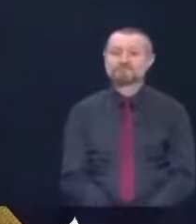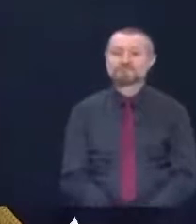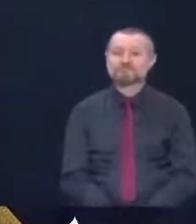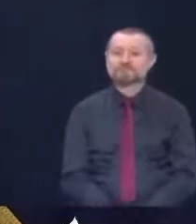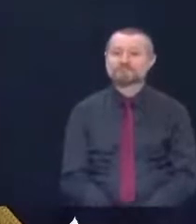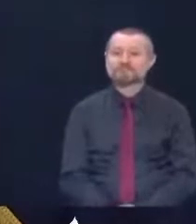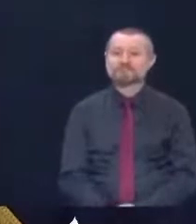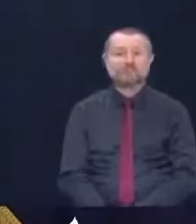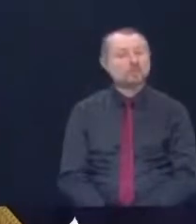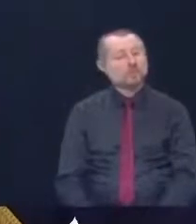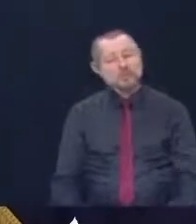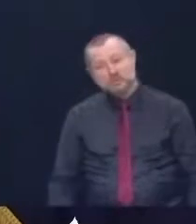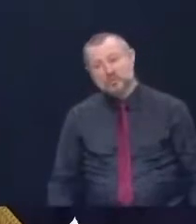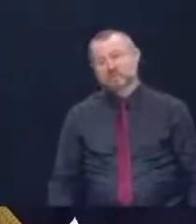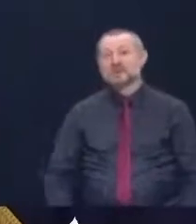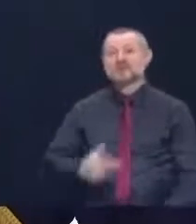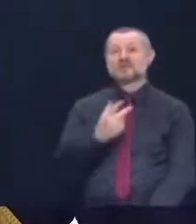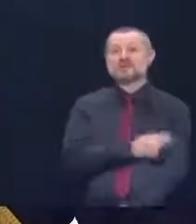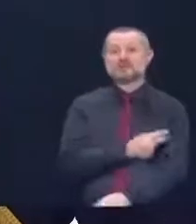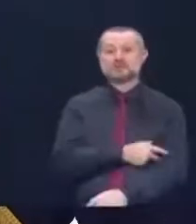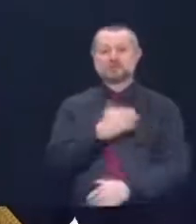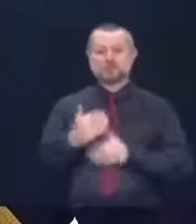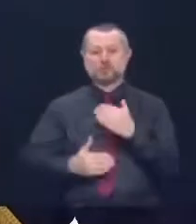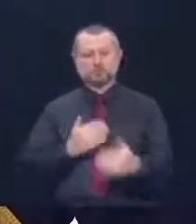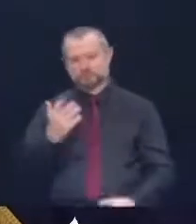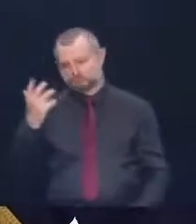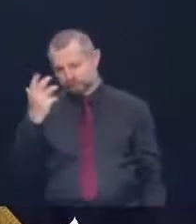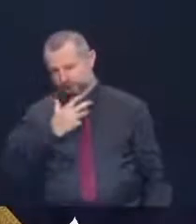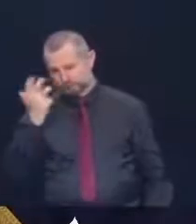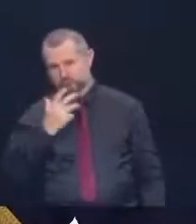an operational nightmare.